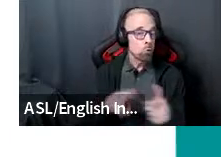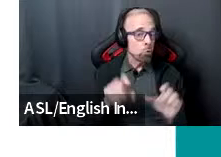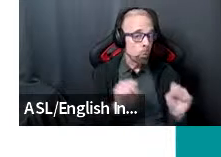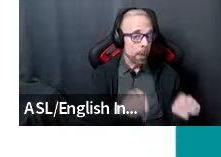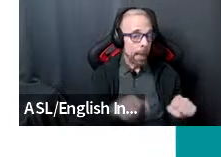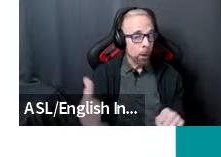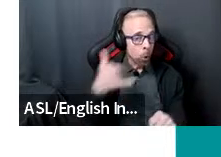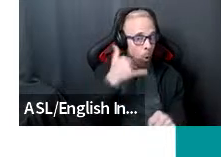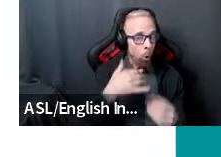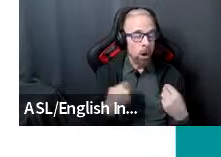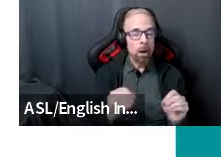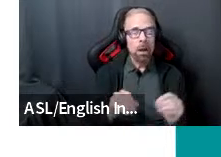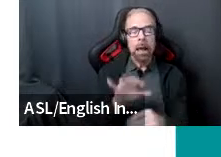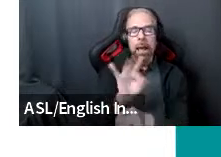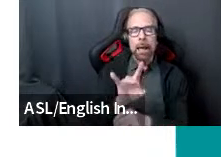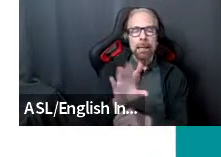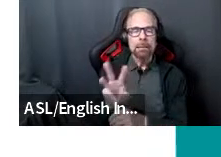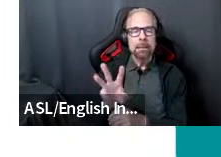at